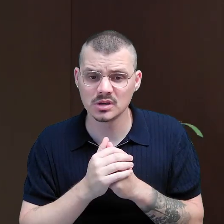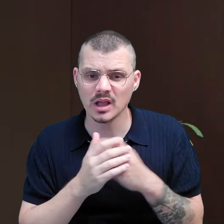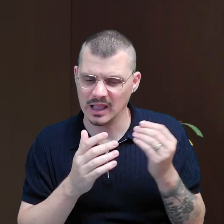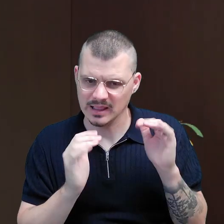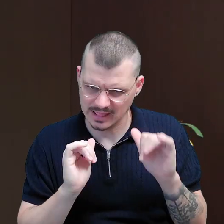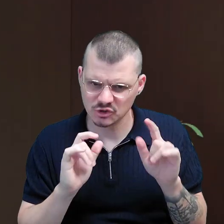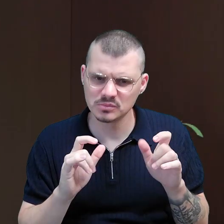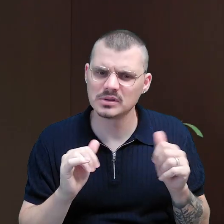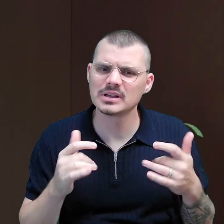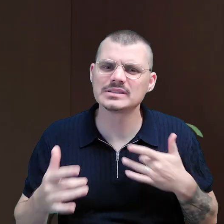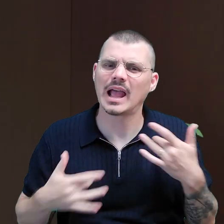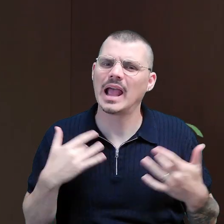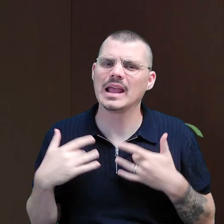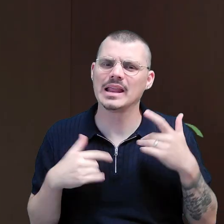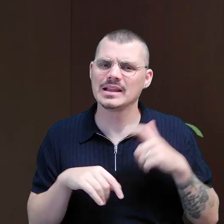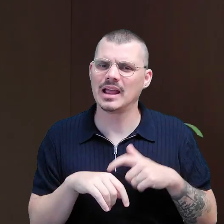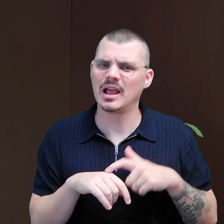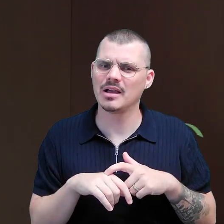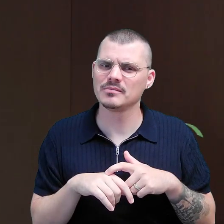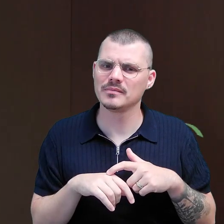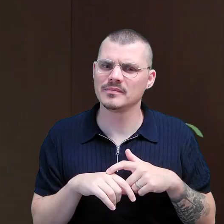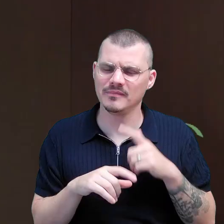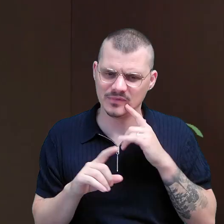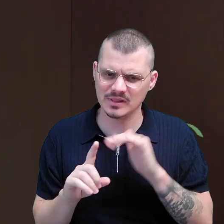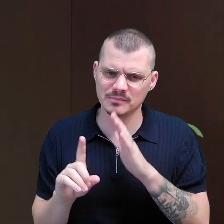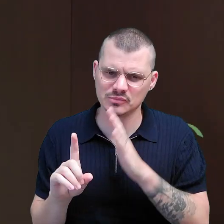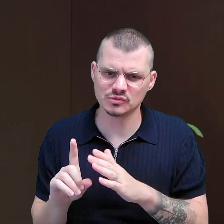Absolutely true. And what an exciting time